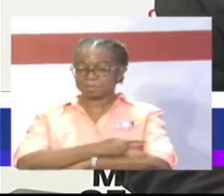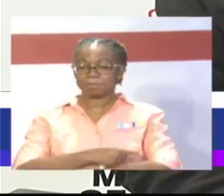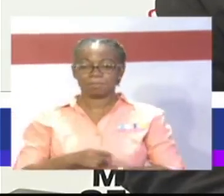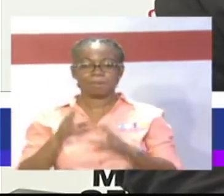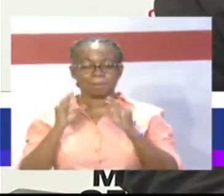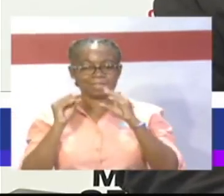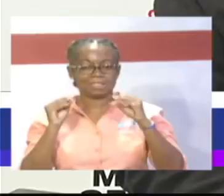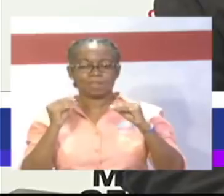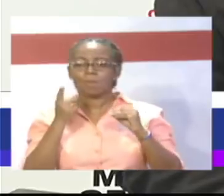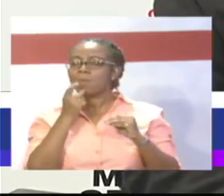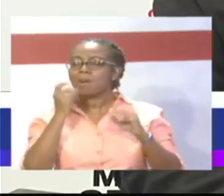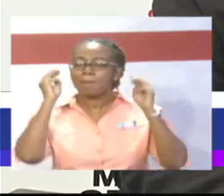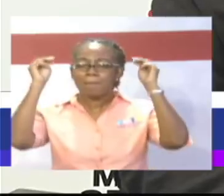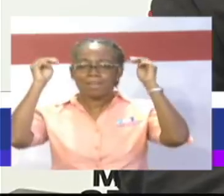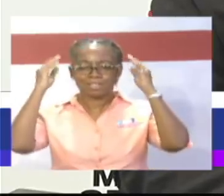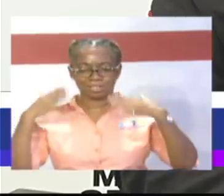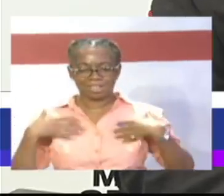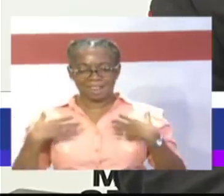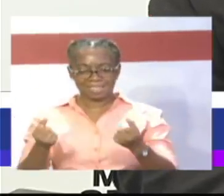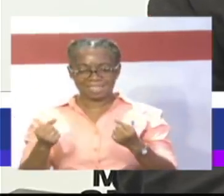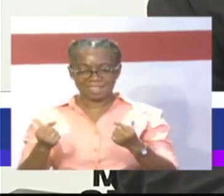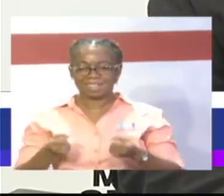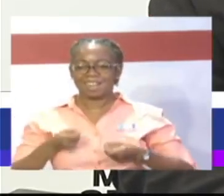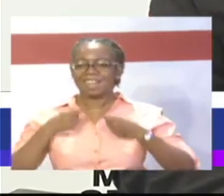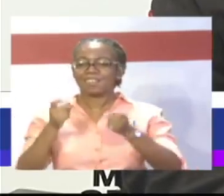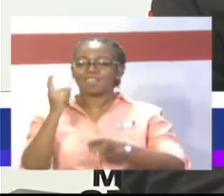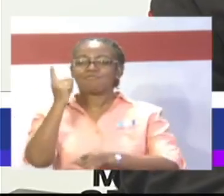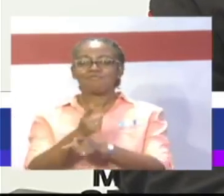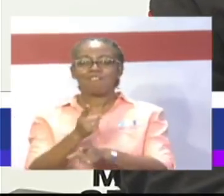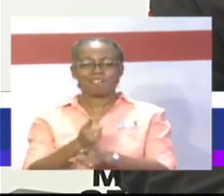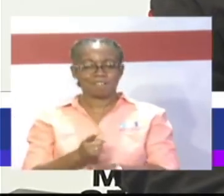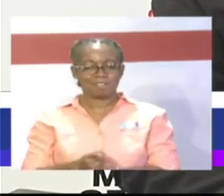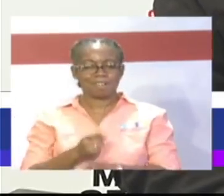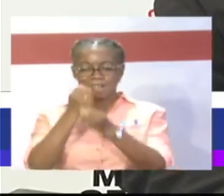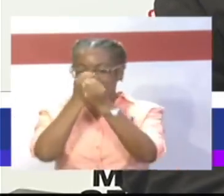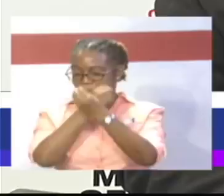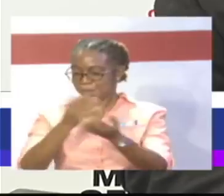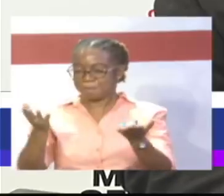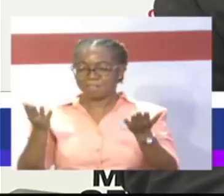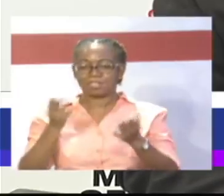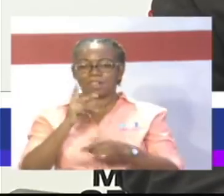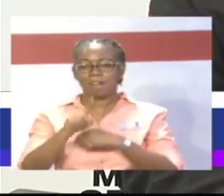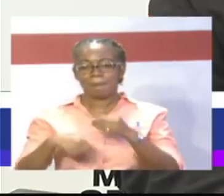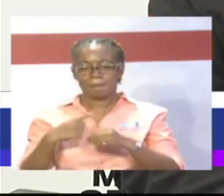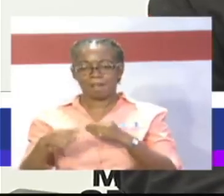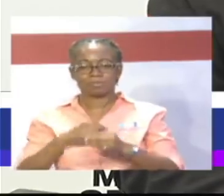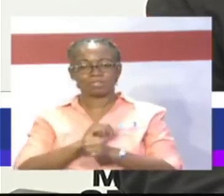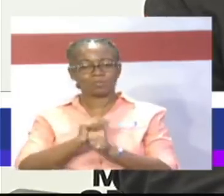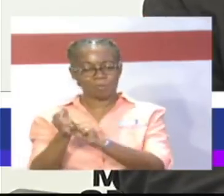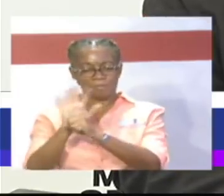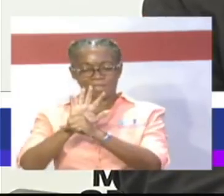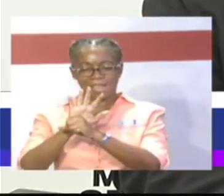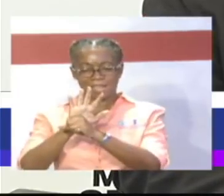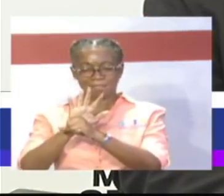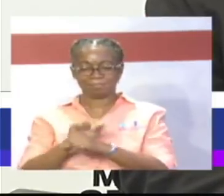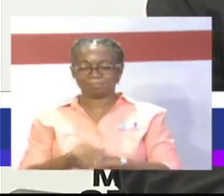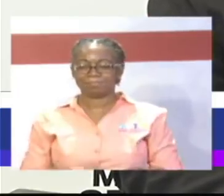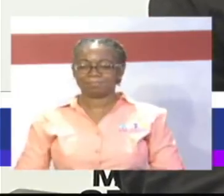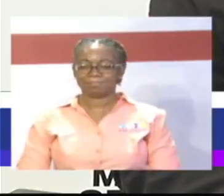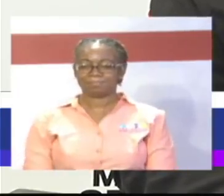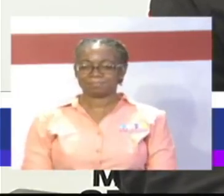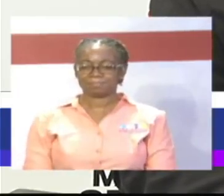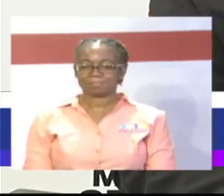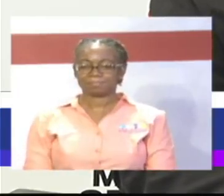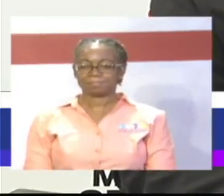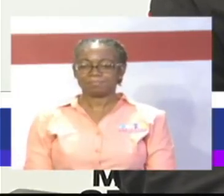by the Ministry of Health, where we provide accurate and updated information on the national COVID 19 response.